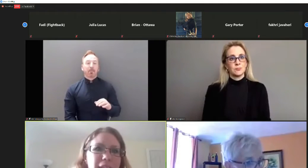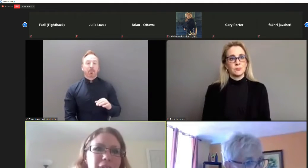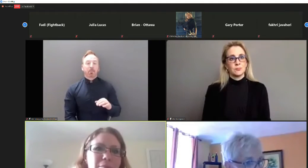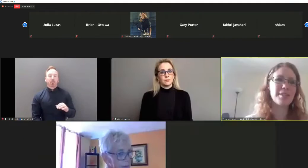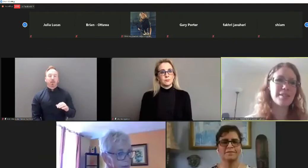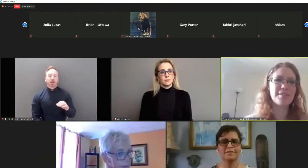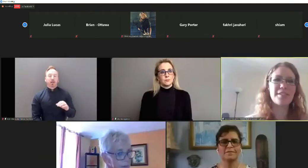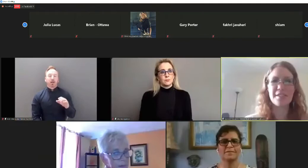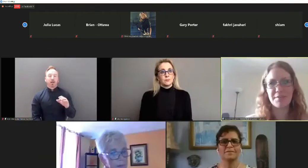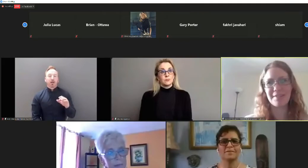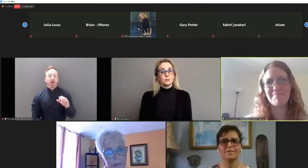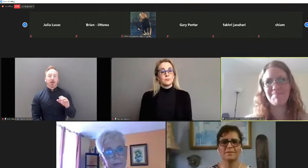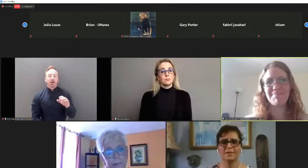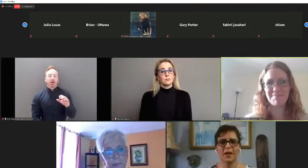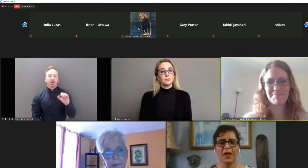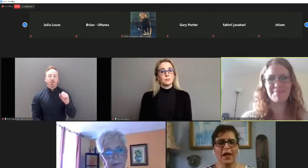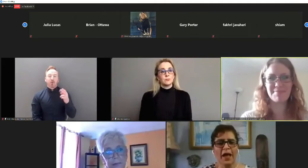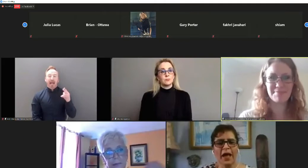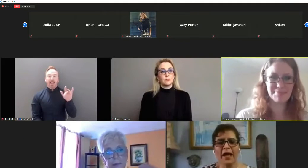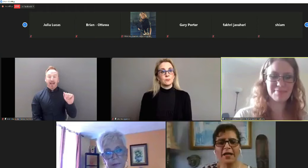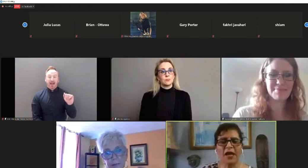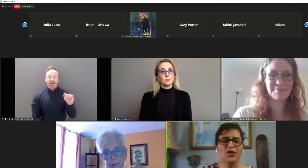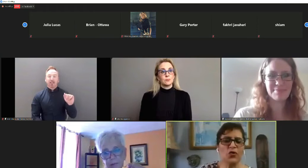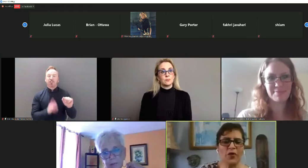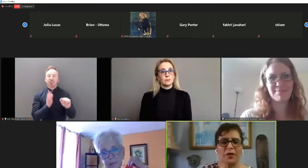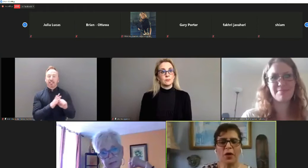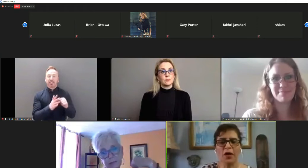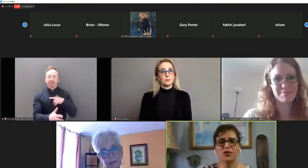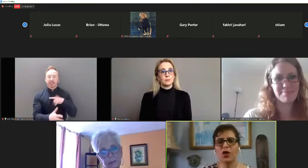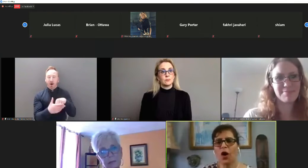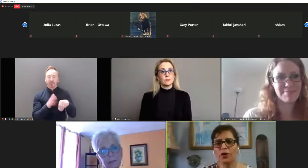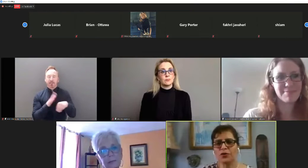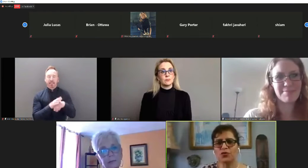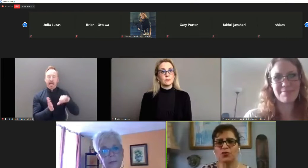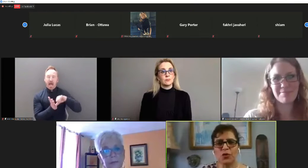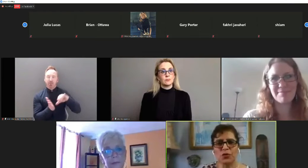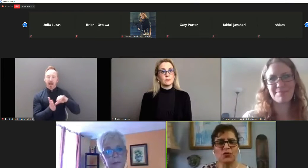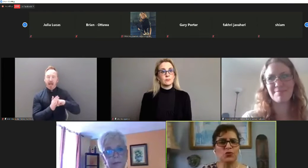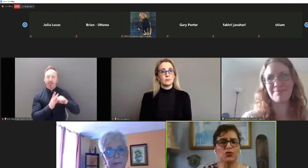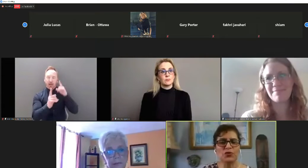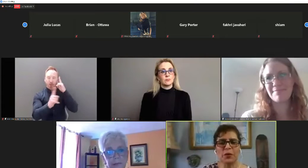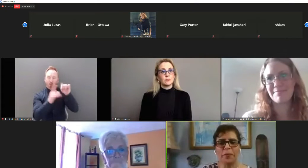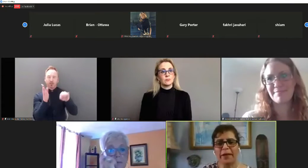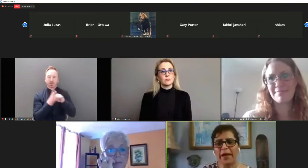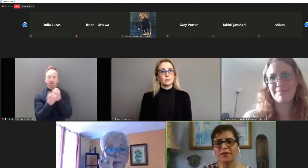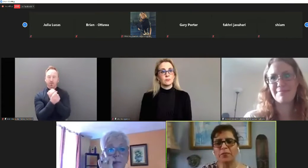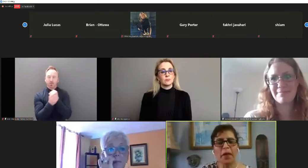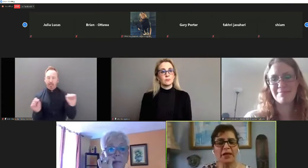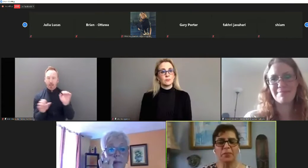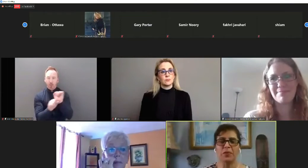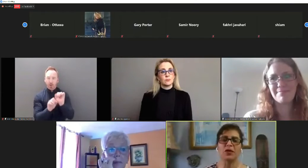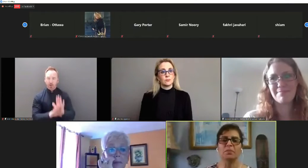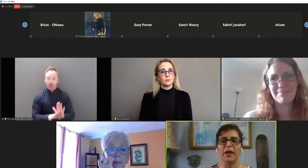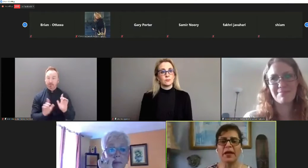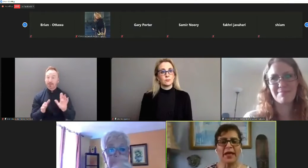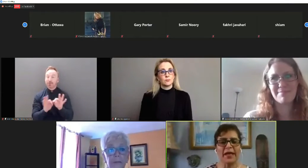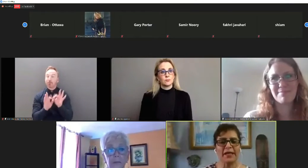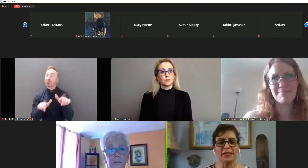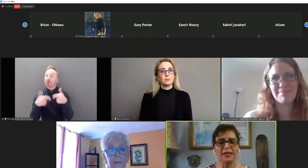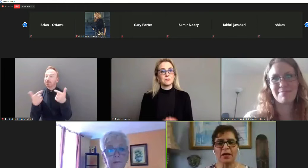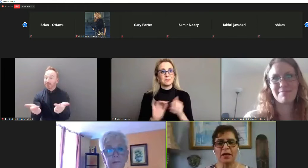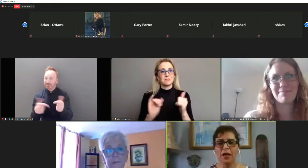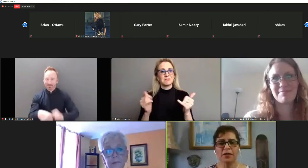Political Prisoners in Iran. Thank you very much. It's an honor to join you to celebrate May Day, because May Day is